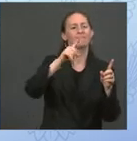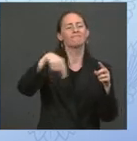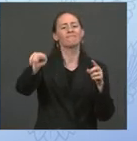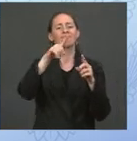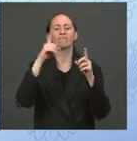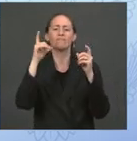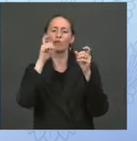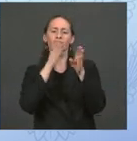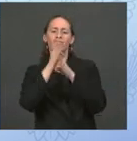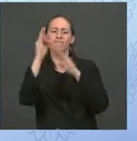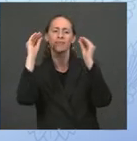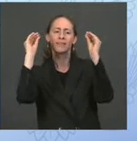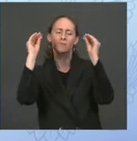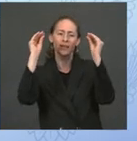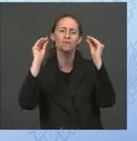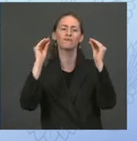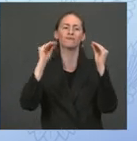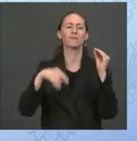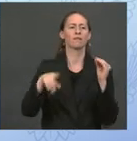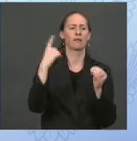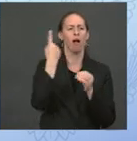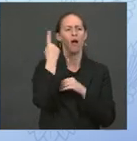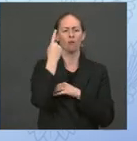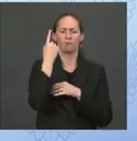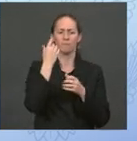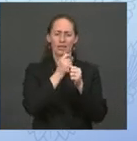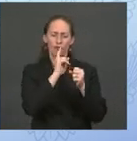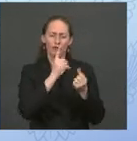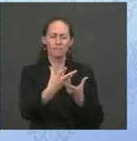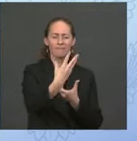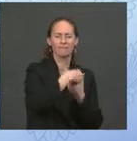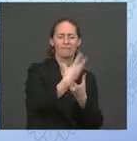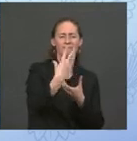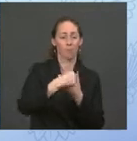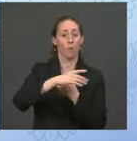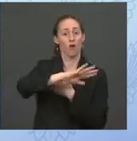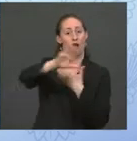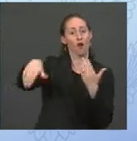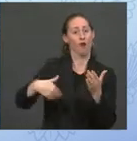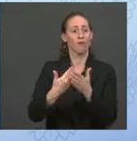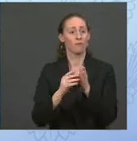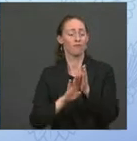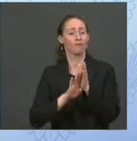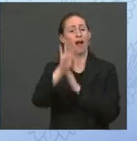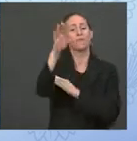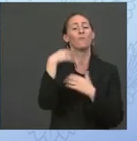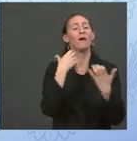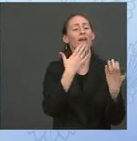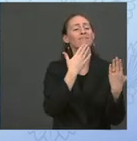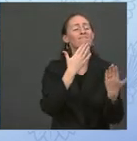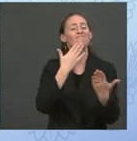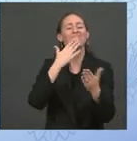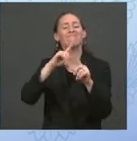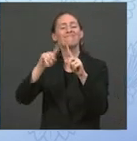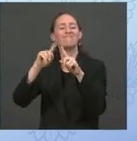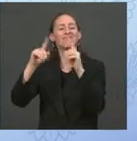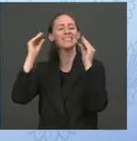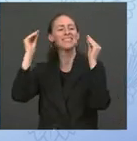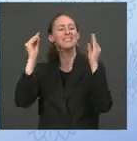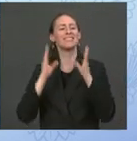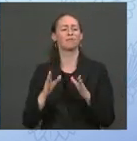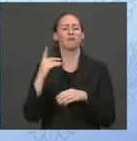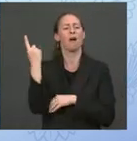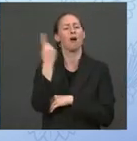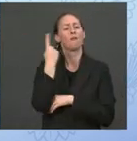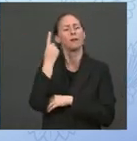thrive. Thank you to this amazing cohort of teachers and to all the teachers who firmly hold the belief that